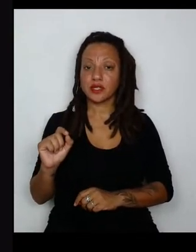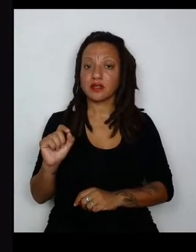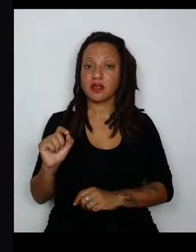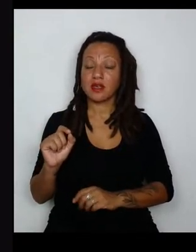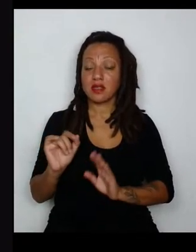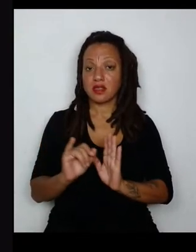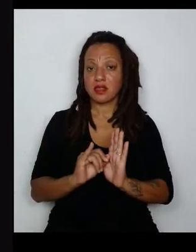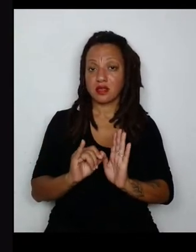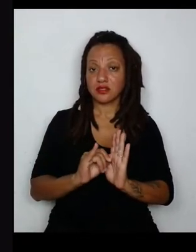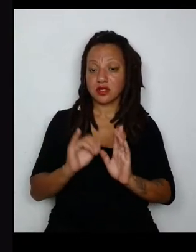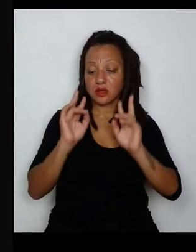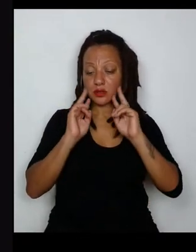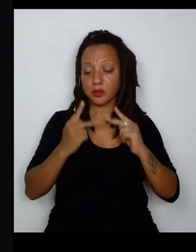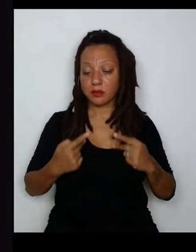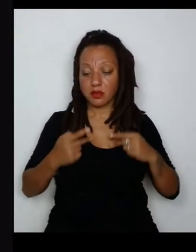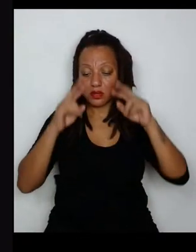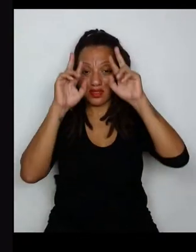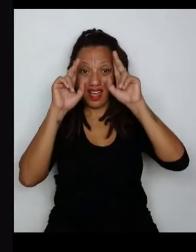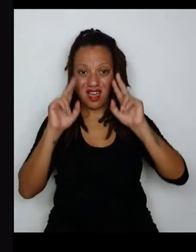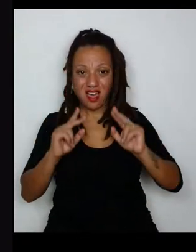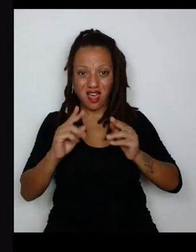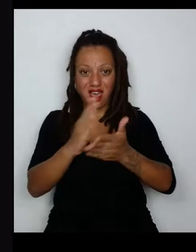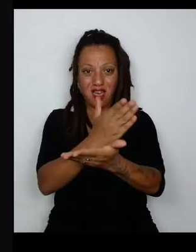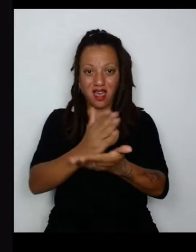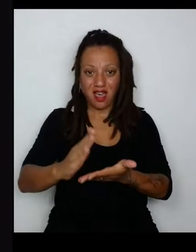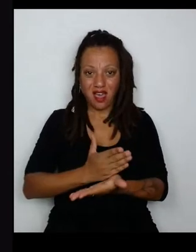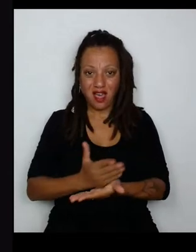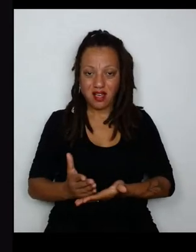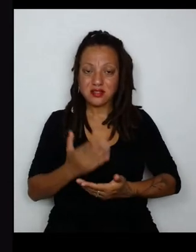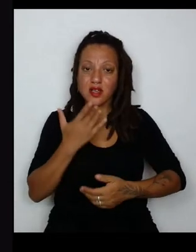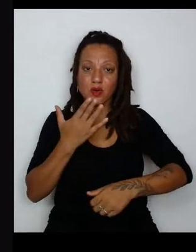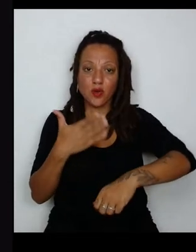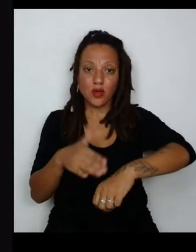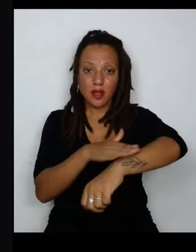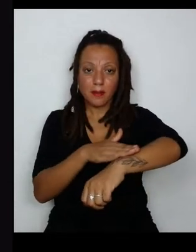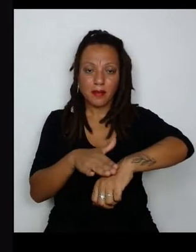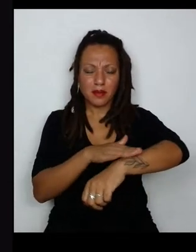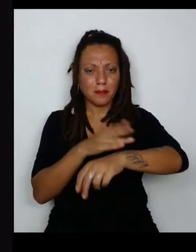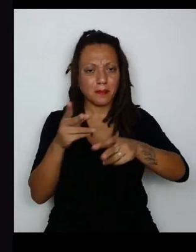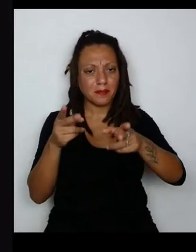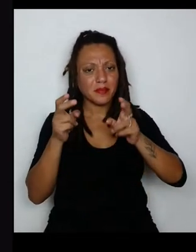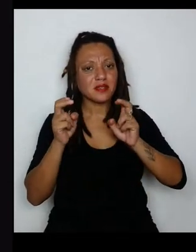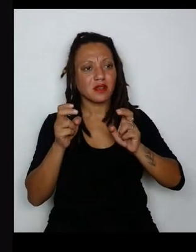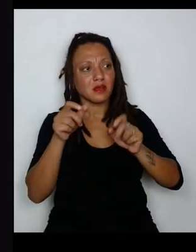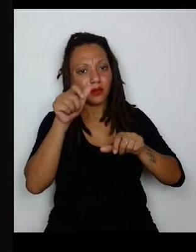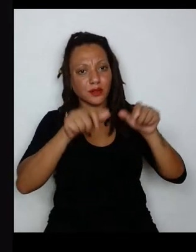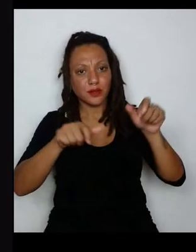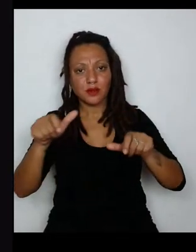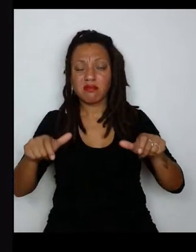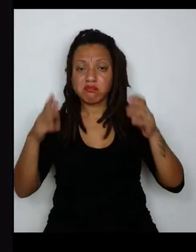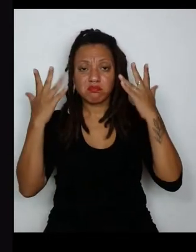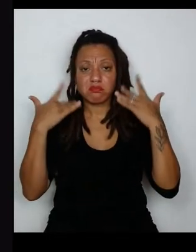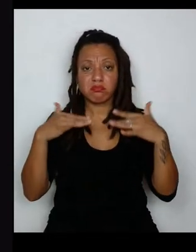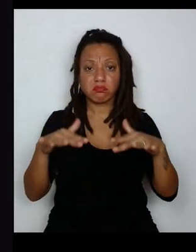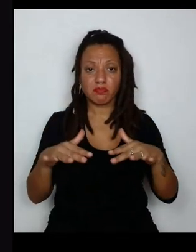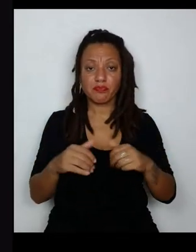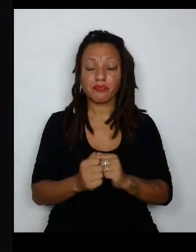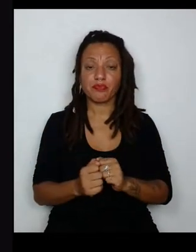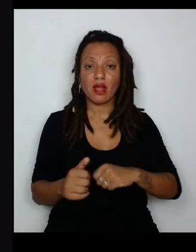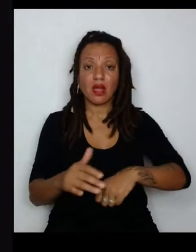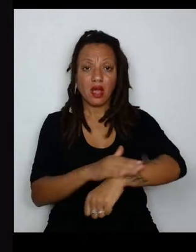skin color were remarkably fluid and skin color did not begin to commonly